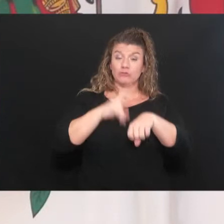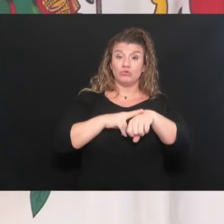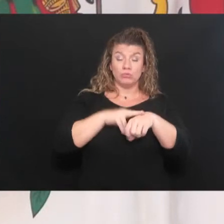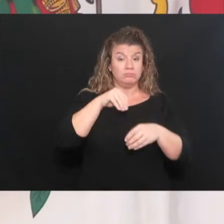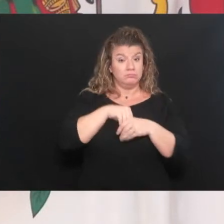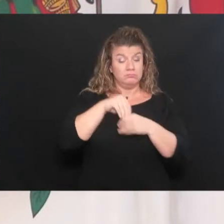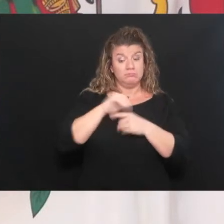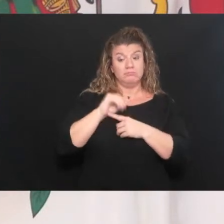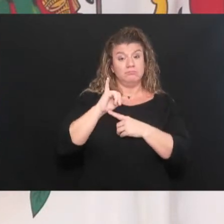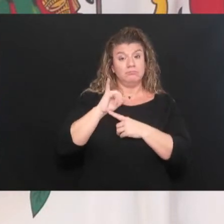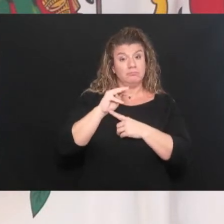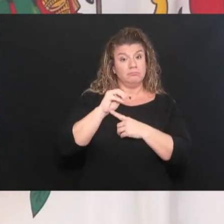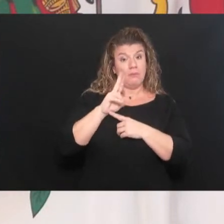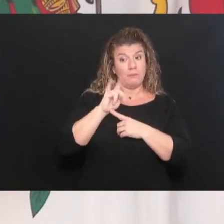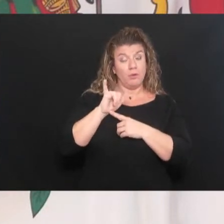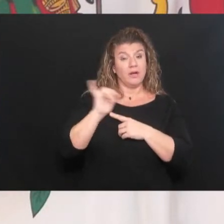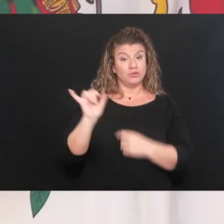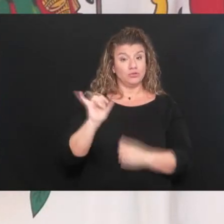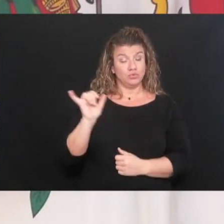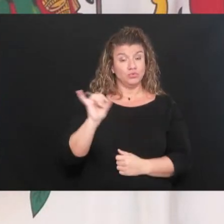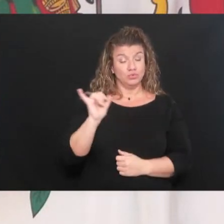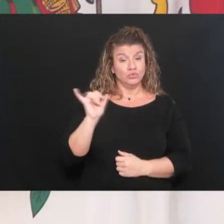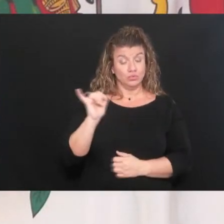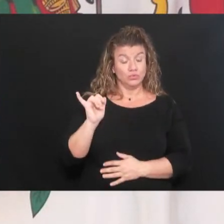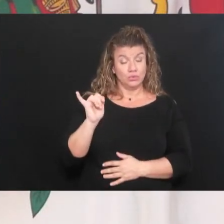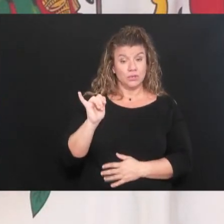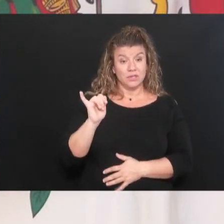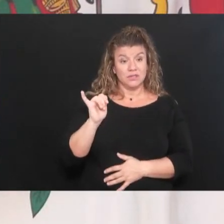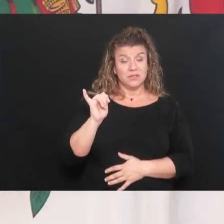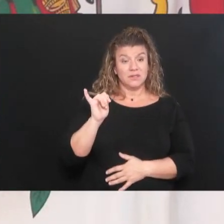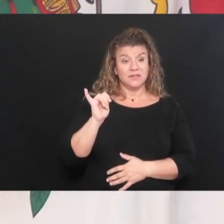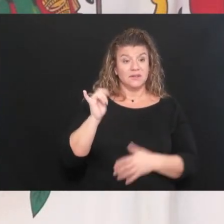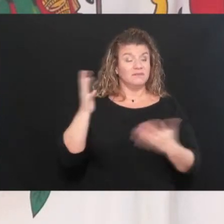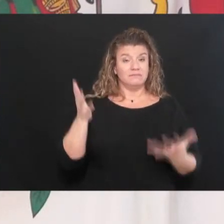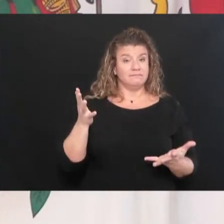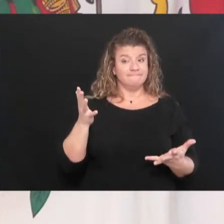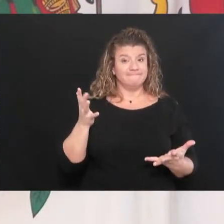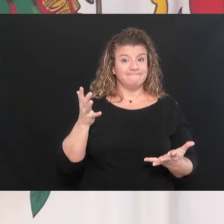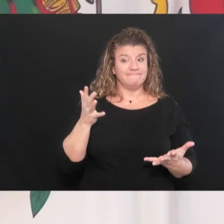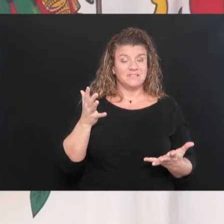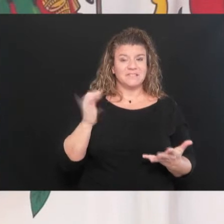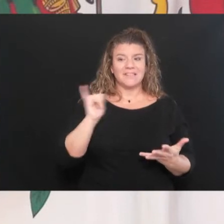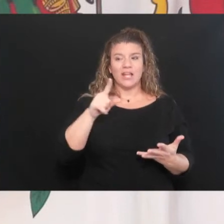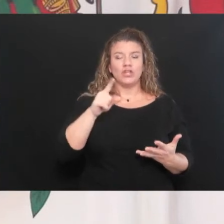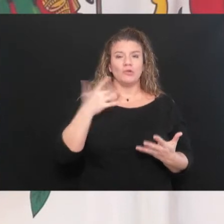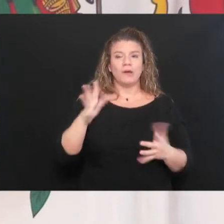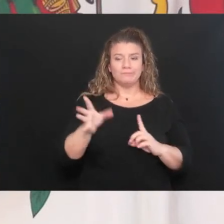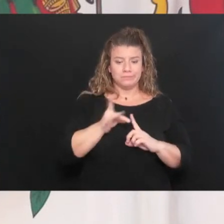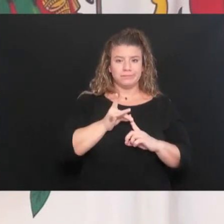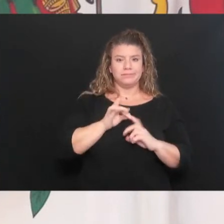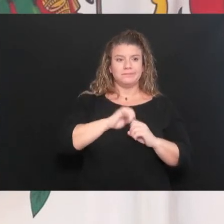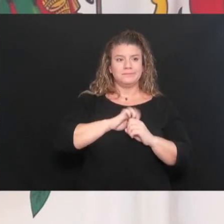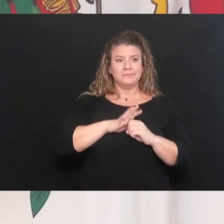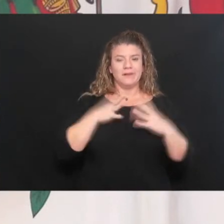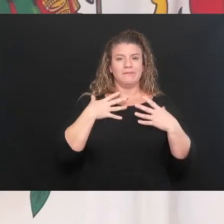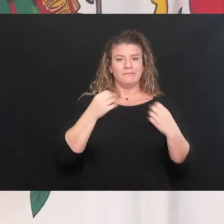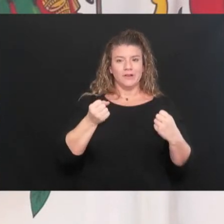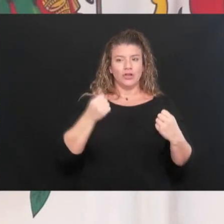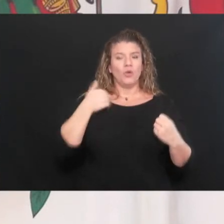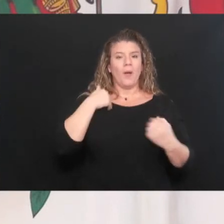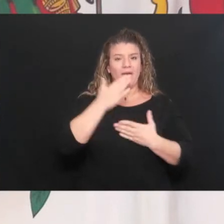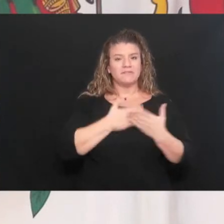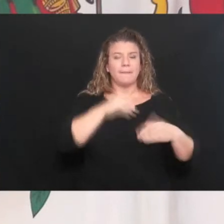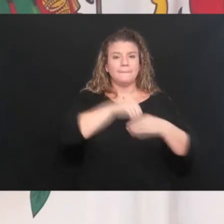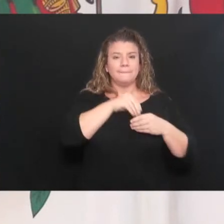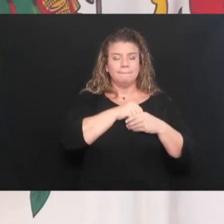immunity from a standpoint of just what you've picked up from the virus itself. It